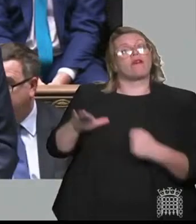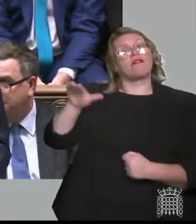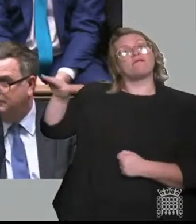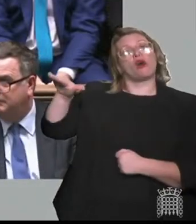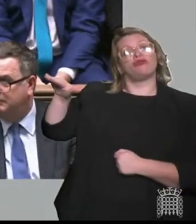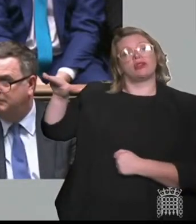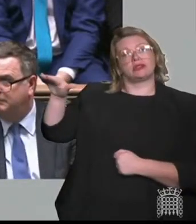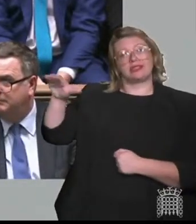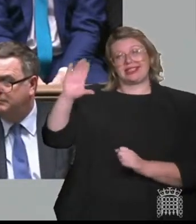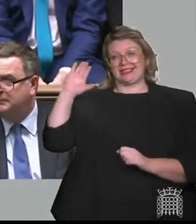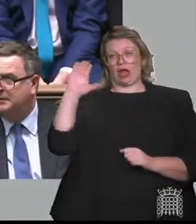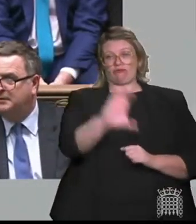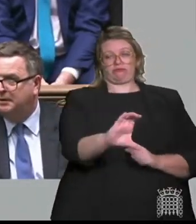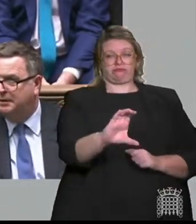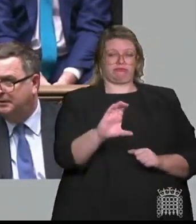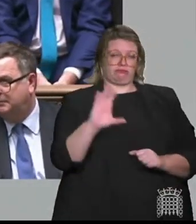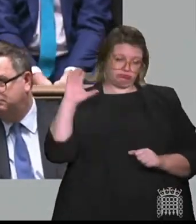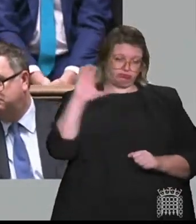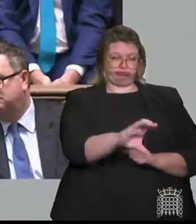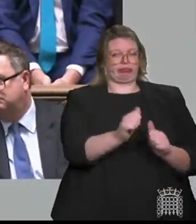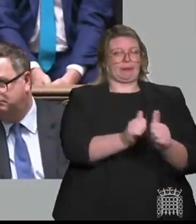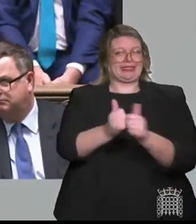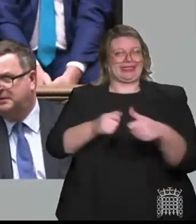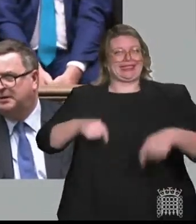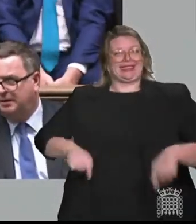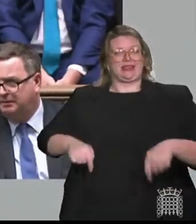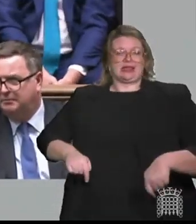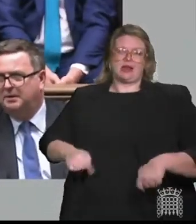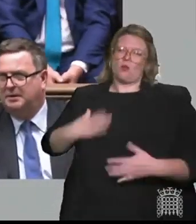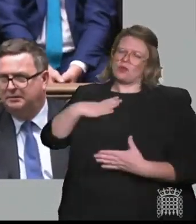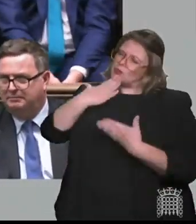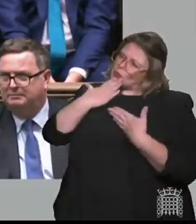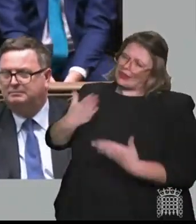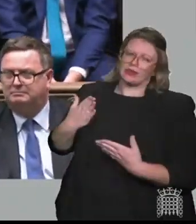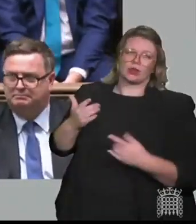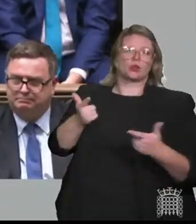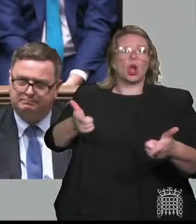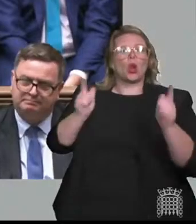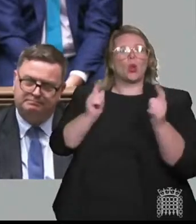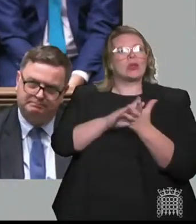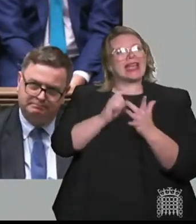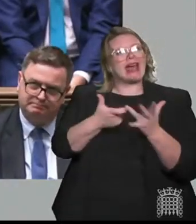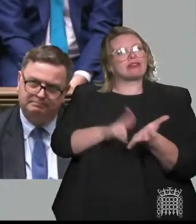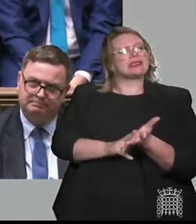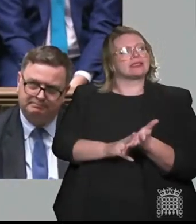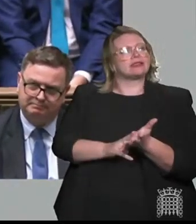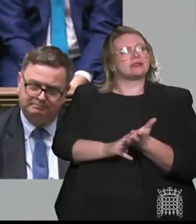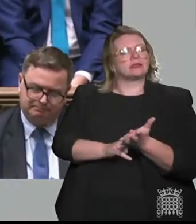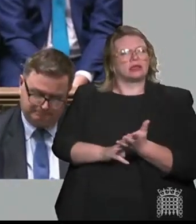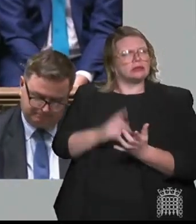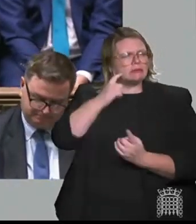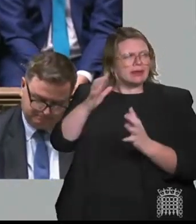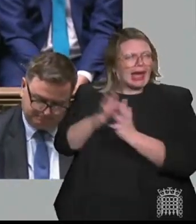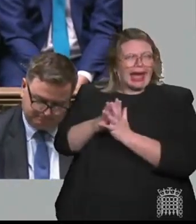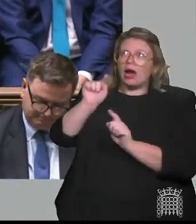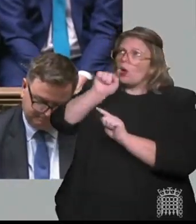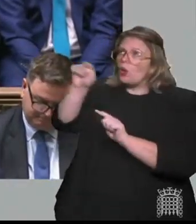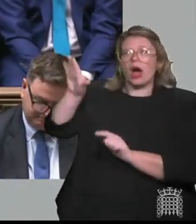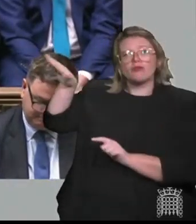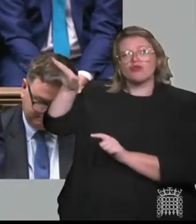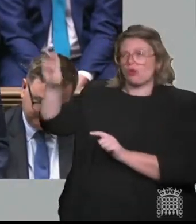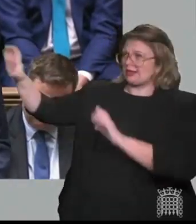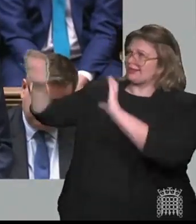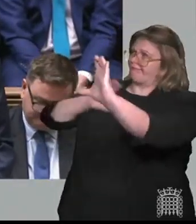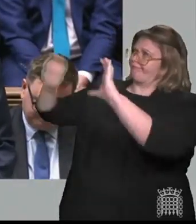grateful to Lord Harrington for his excellent report on how to increase foreign direct investment. We